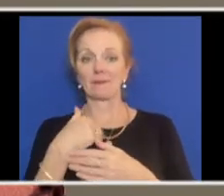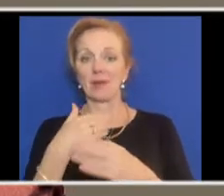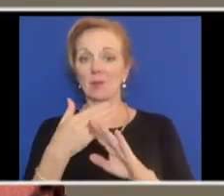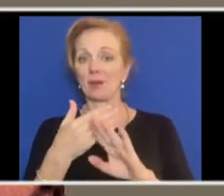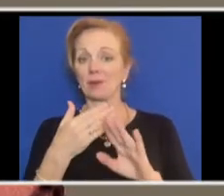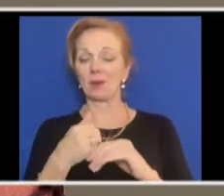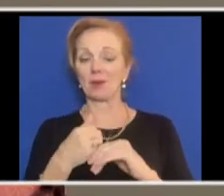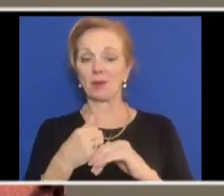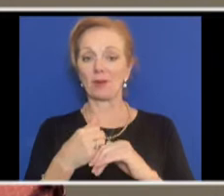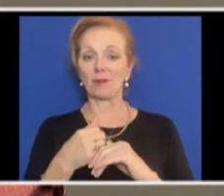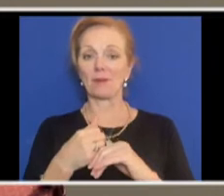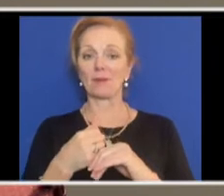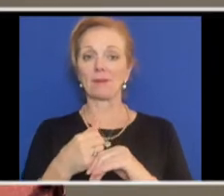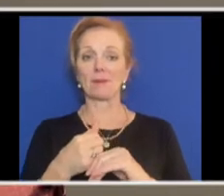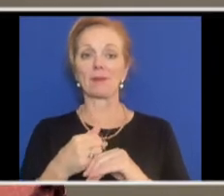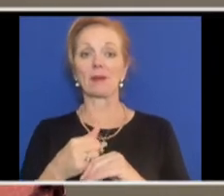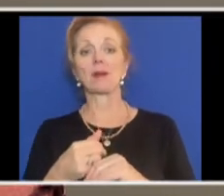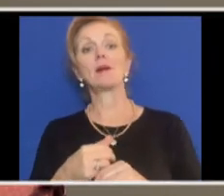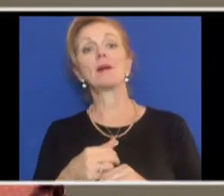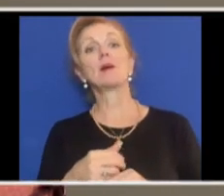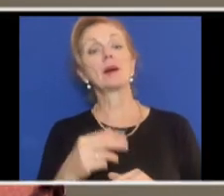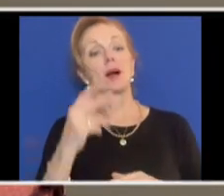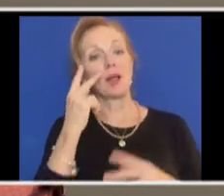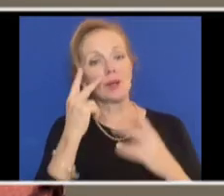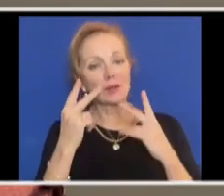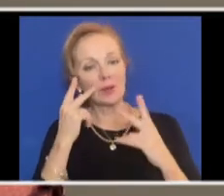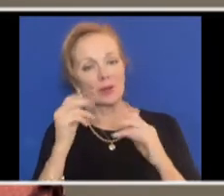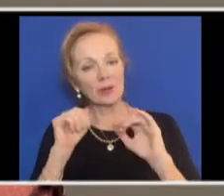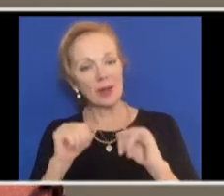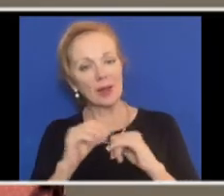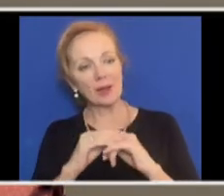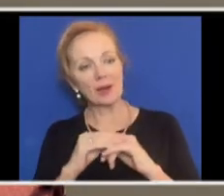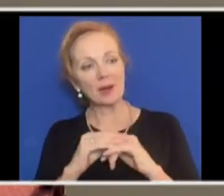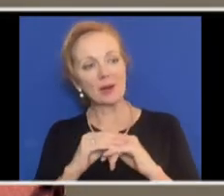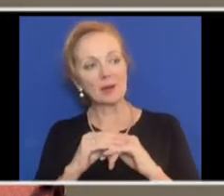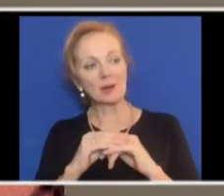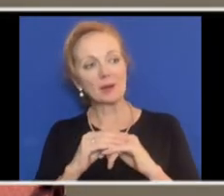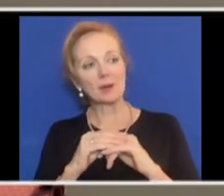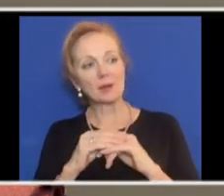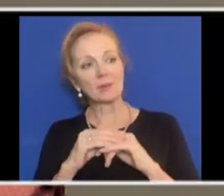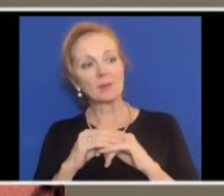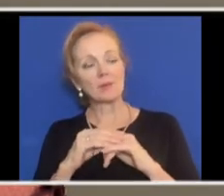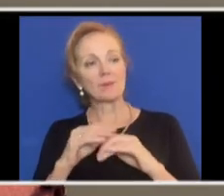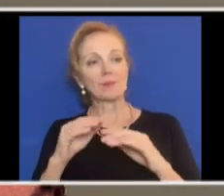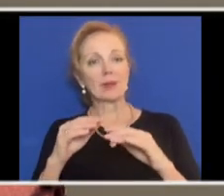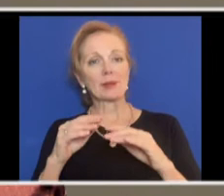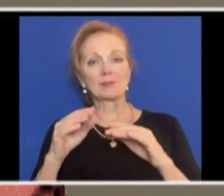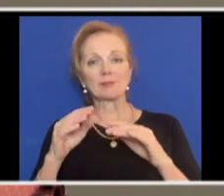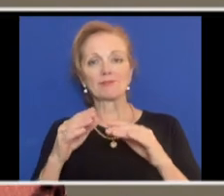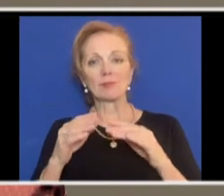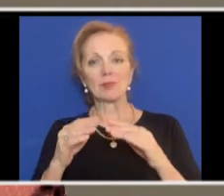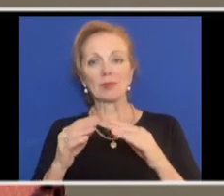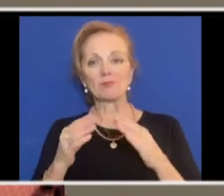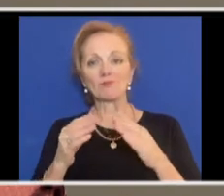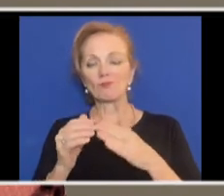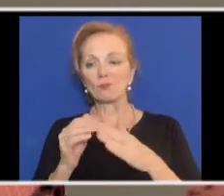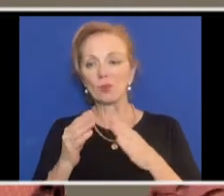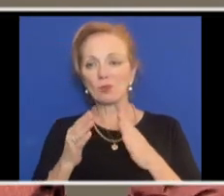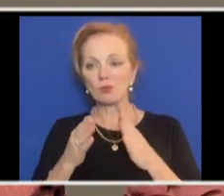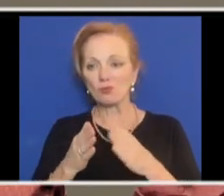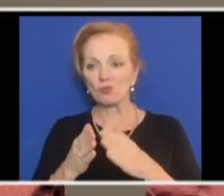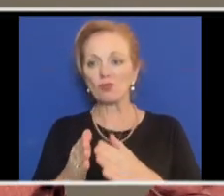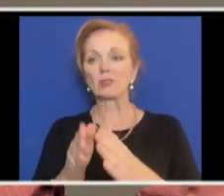in a package way that we can look at the directionality of our city and